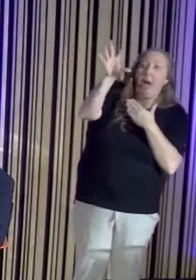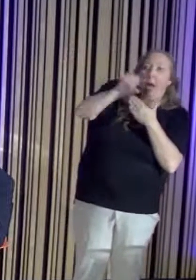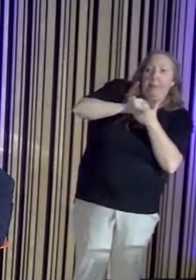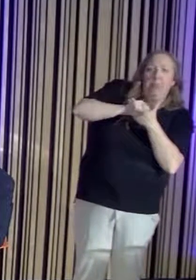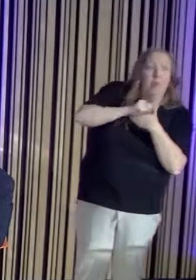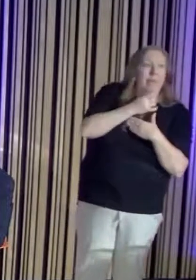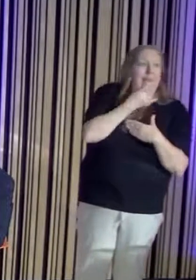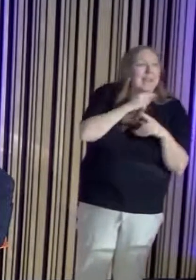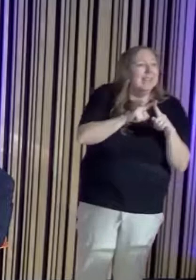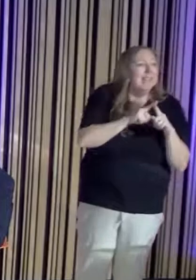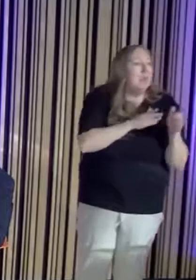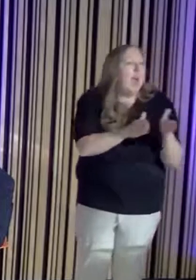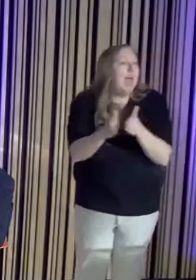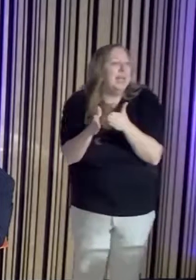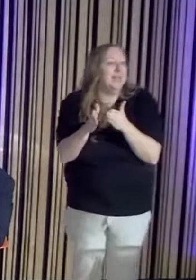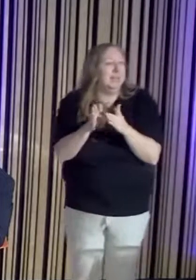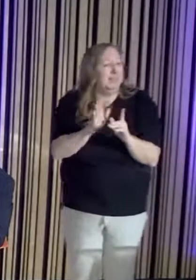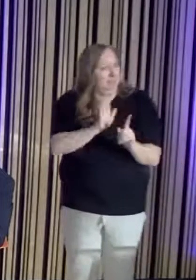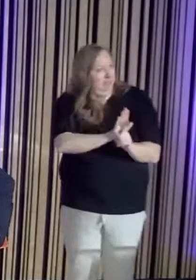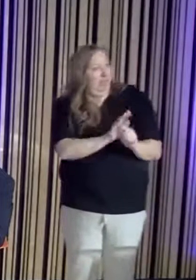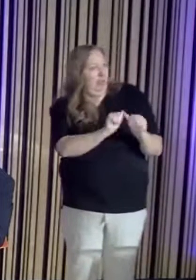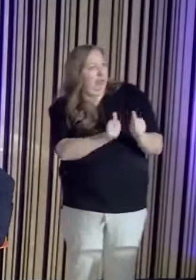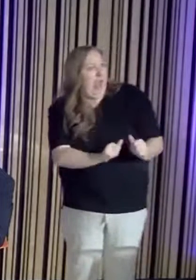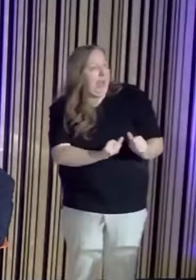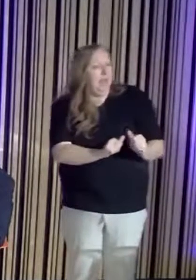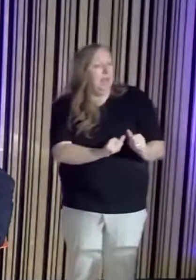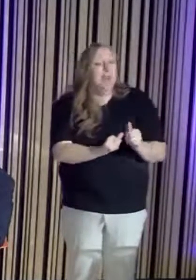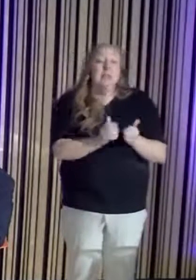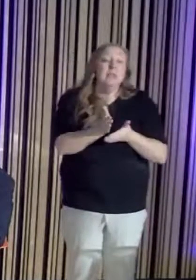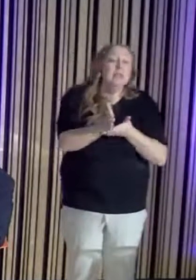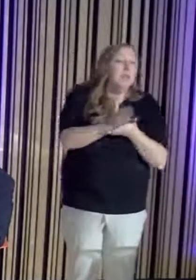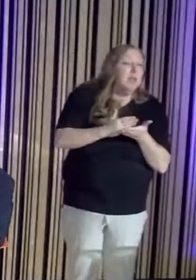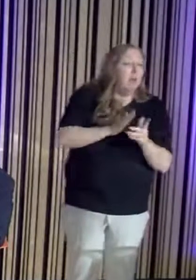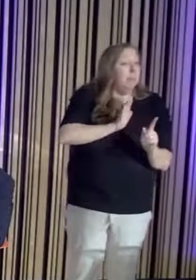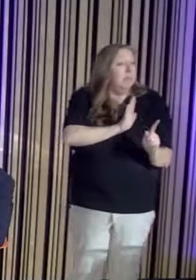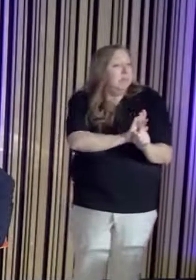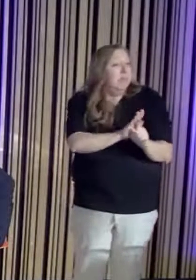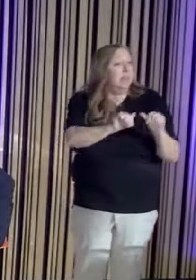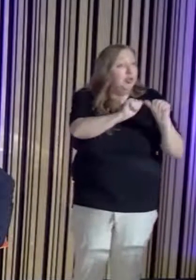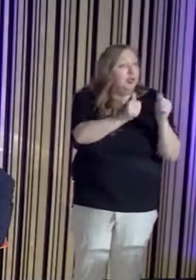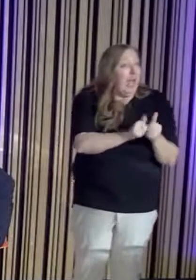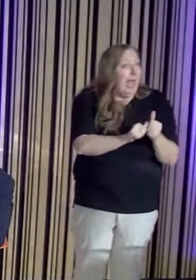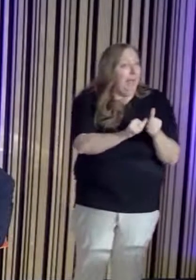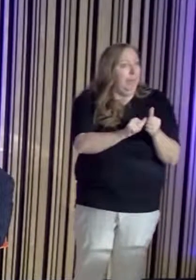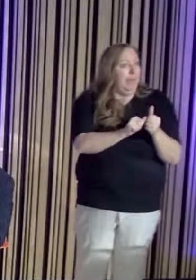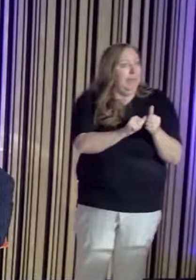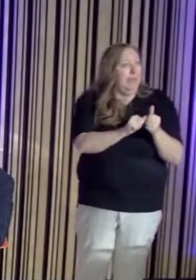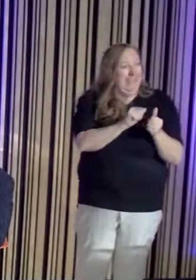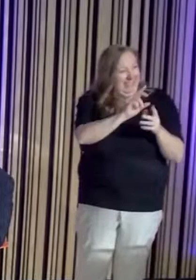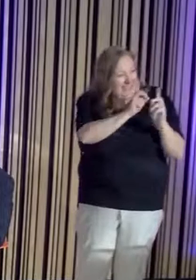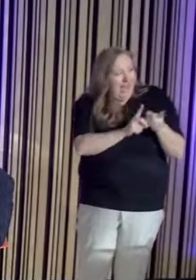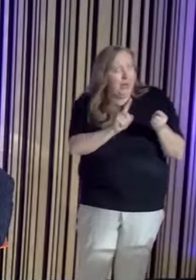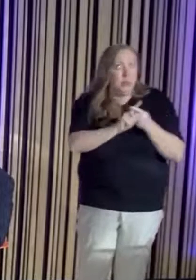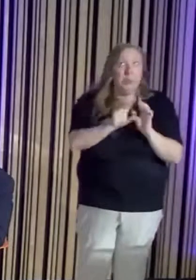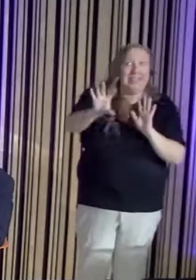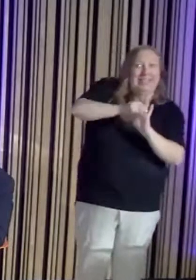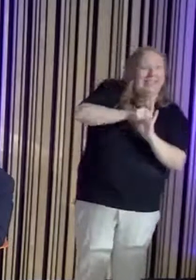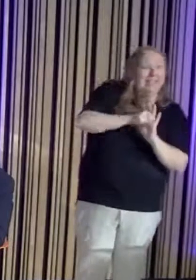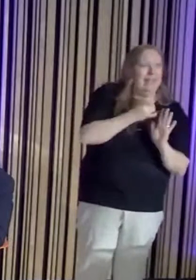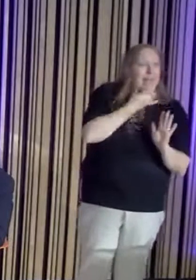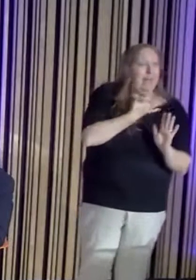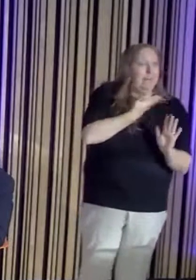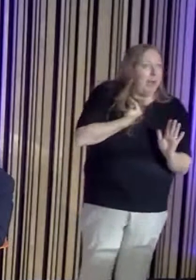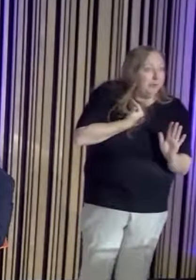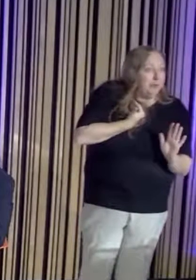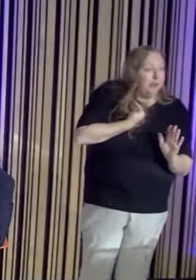ways, in some cases mediated by their morphologies, and there are multiple